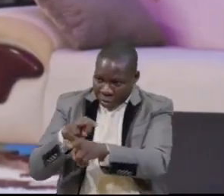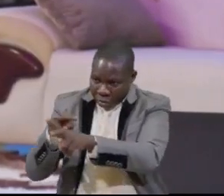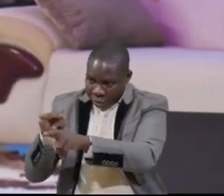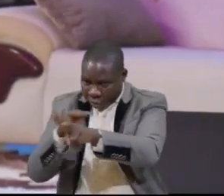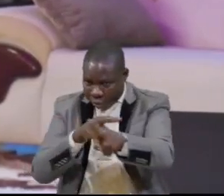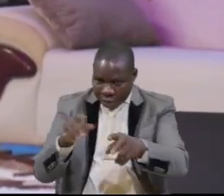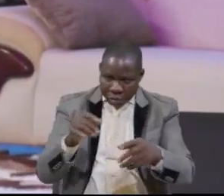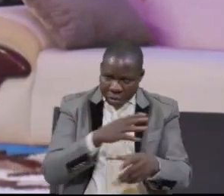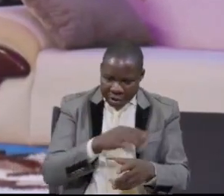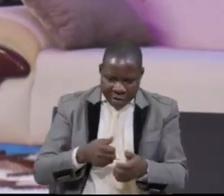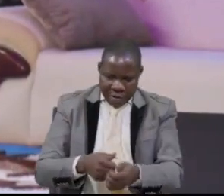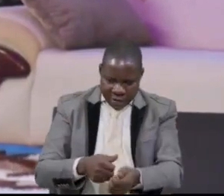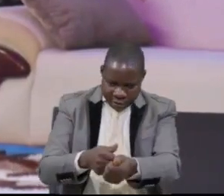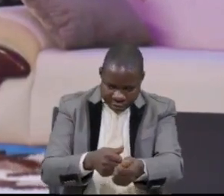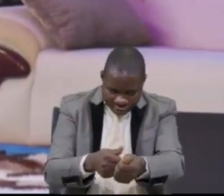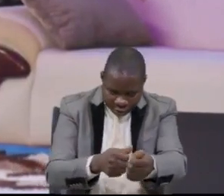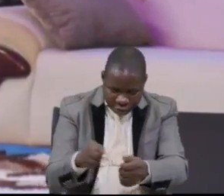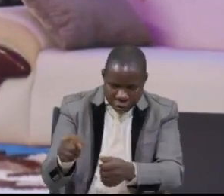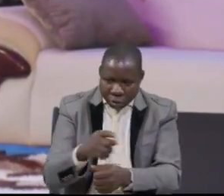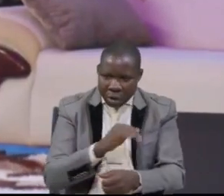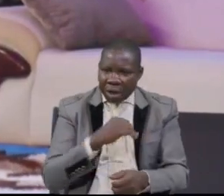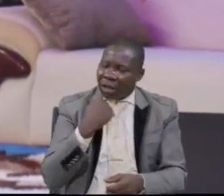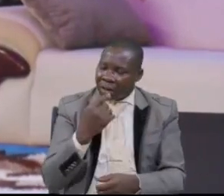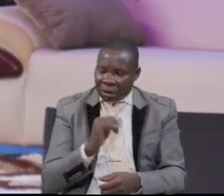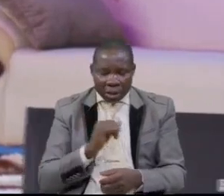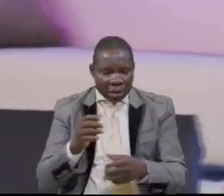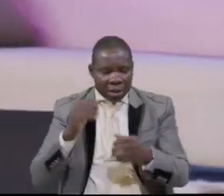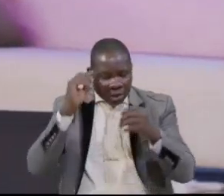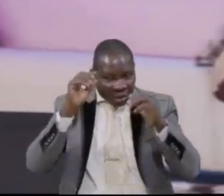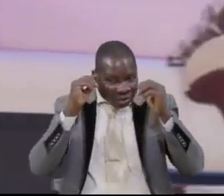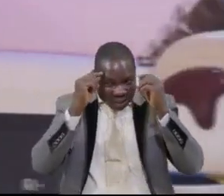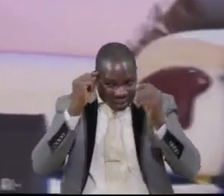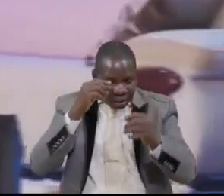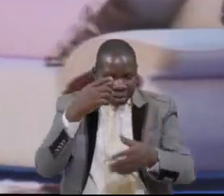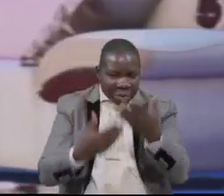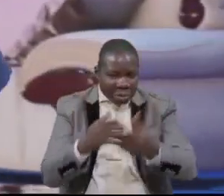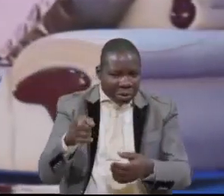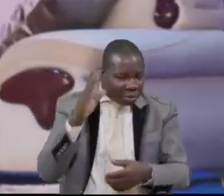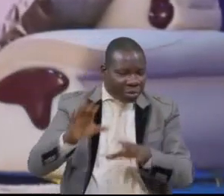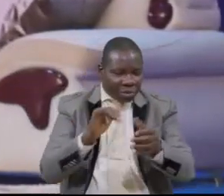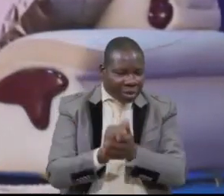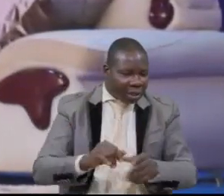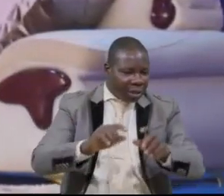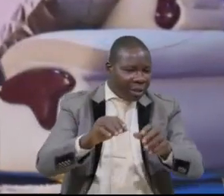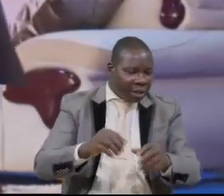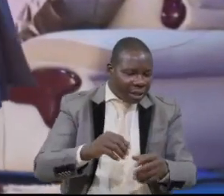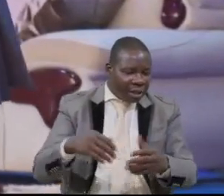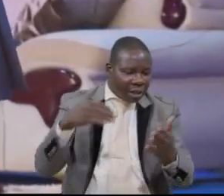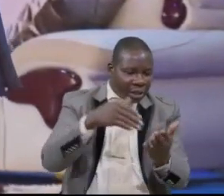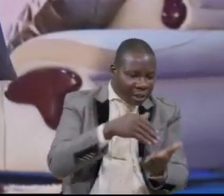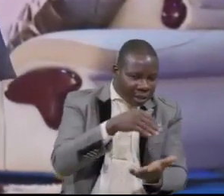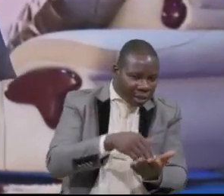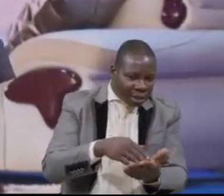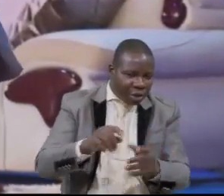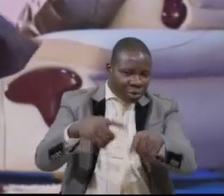they saying I wonder whether I will do that again I wonder whether I will go that direction again the man had